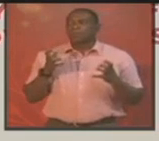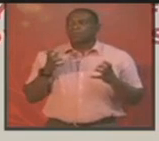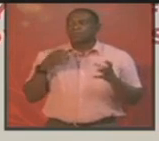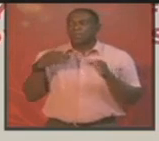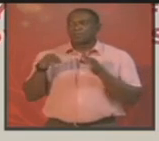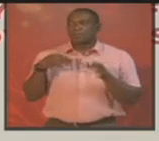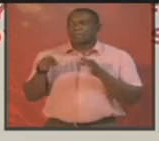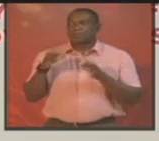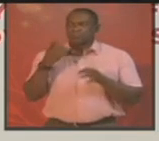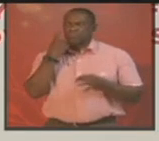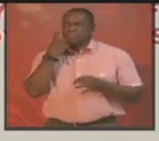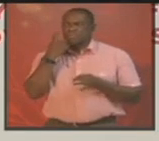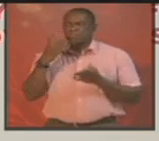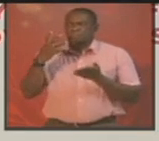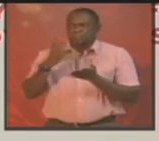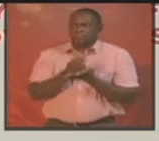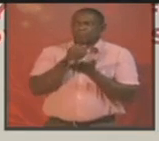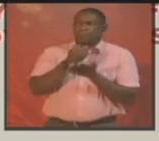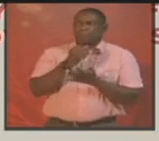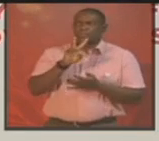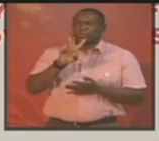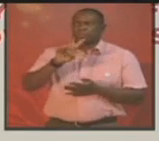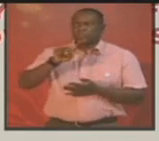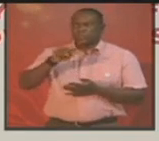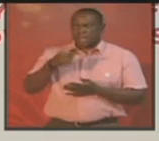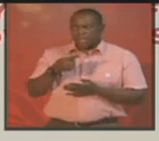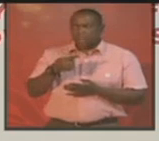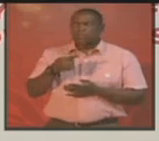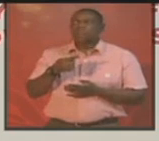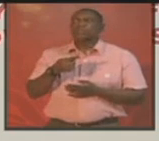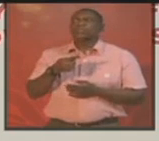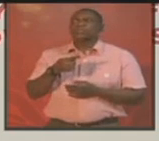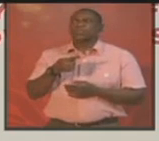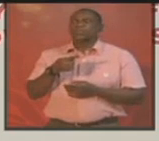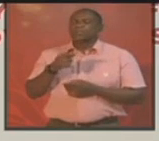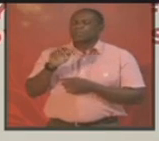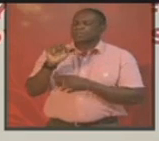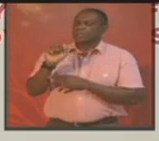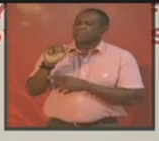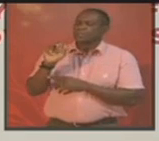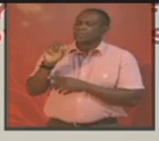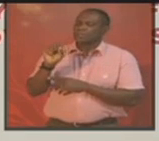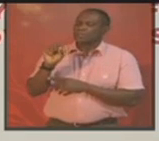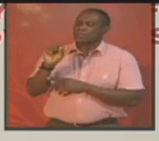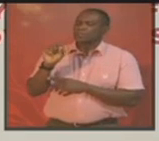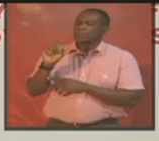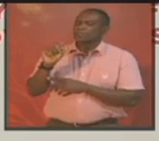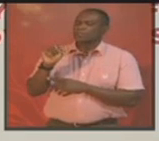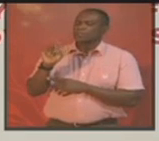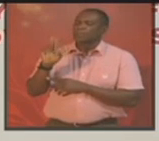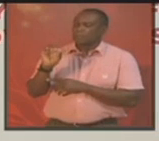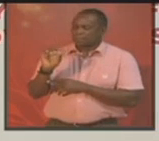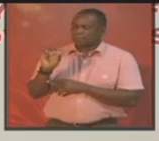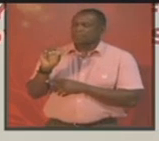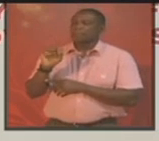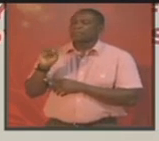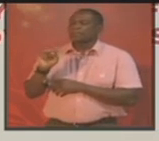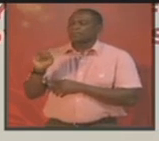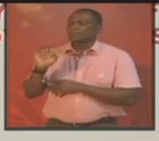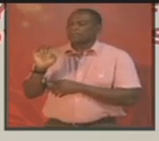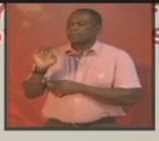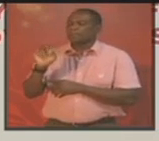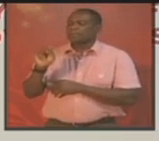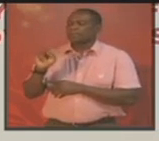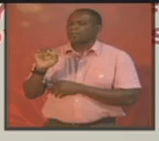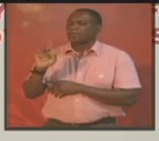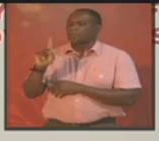the 2,000 doses of COVID-19 AstraZeneca vaccines, which we graciously got from the government and people